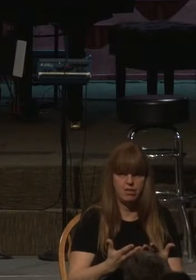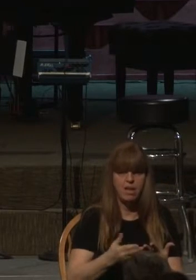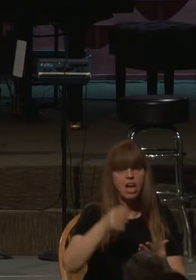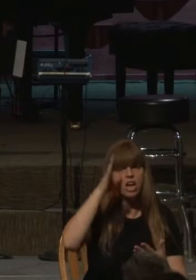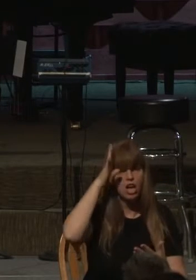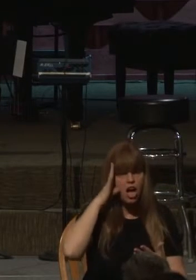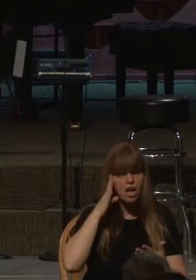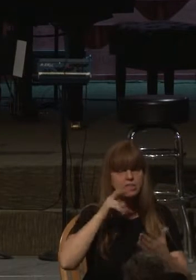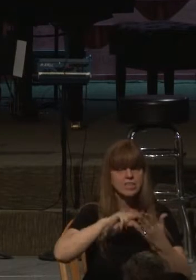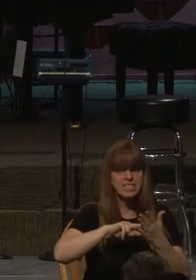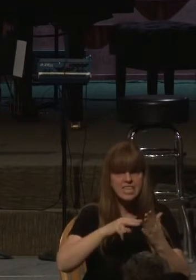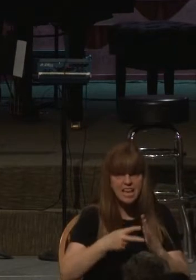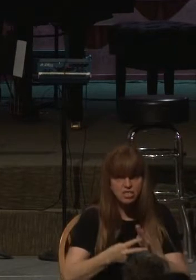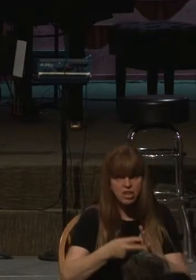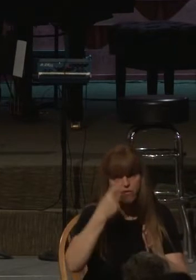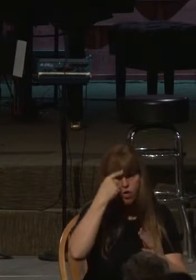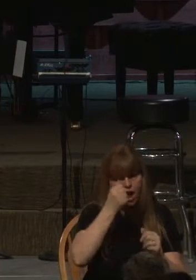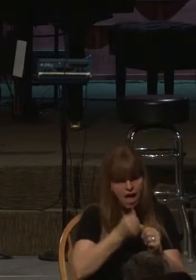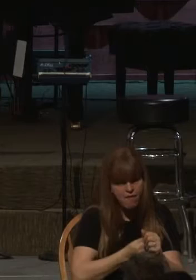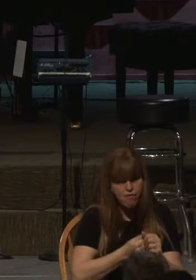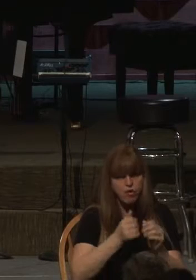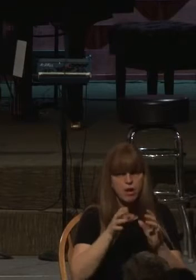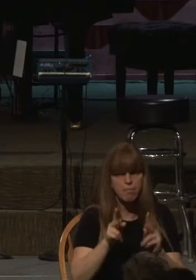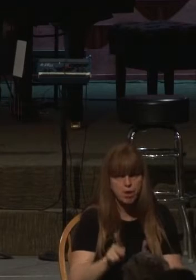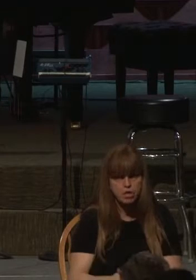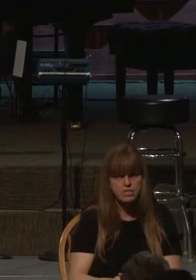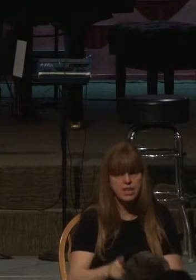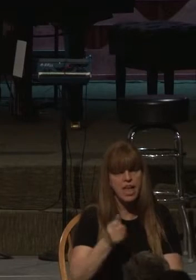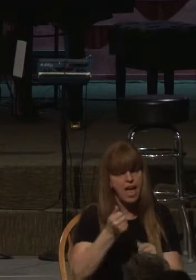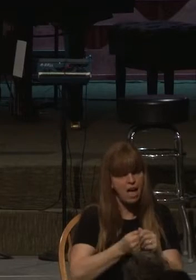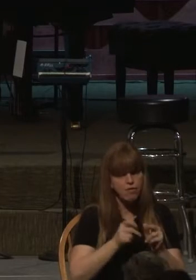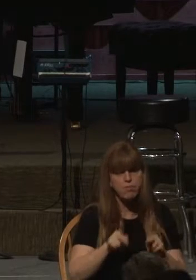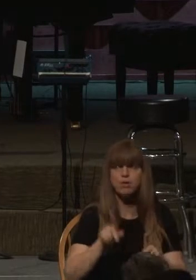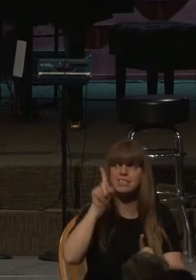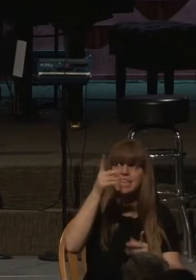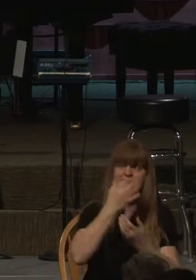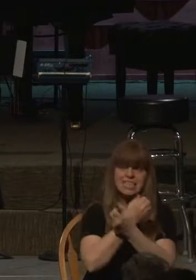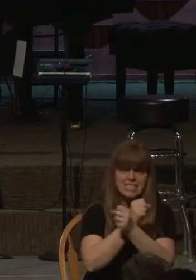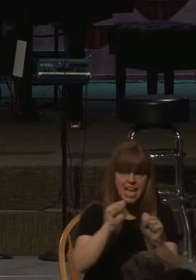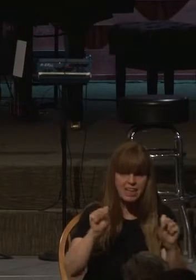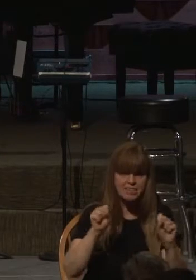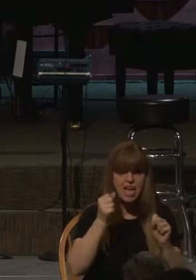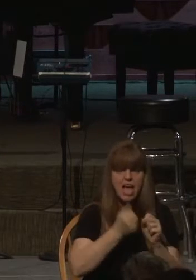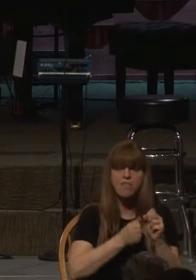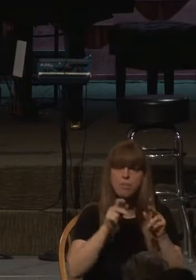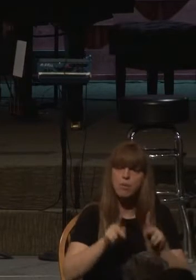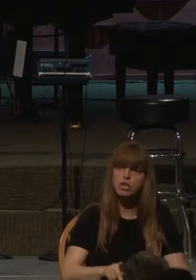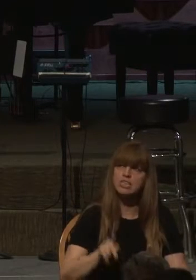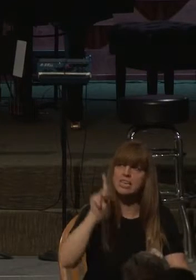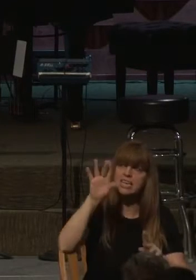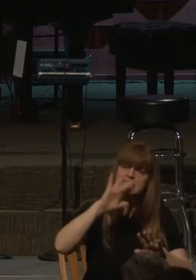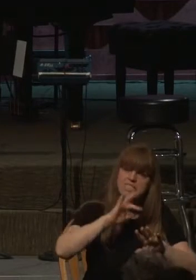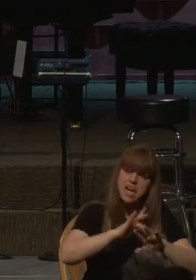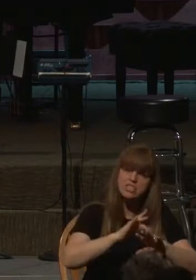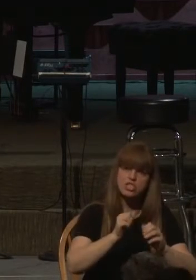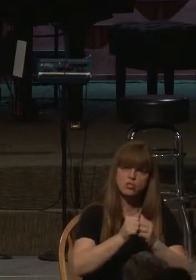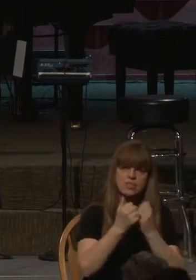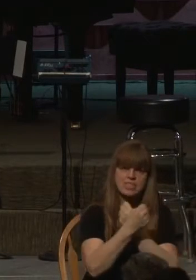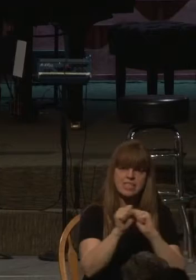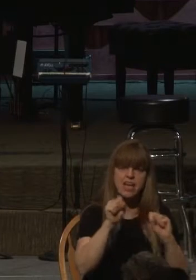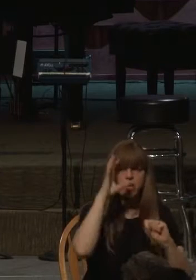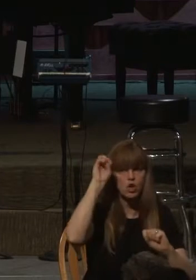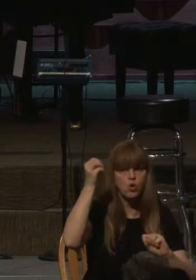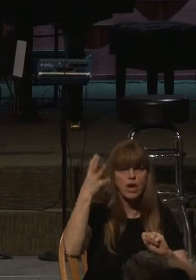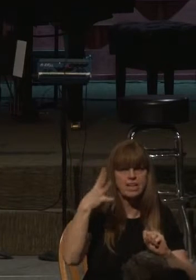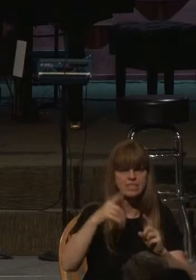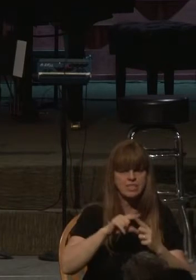God's intent for every person that he saves, every person that he touches with saving grace, is to